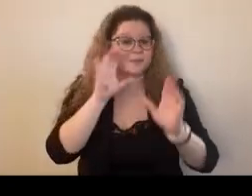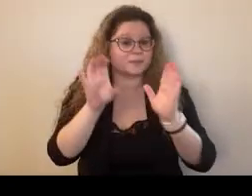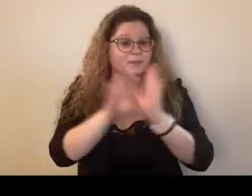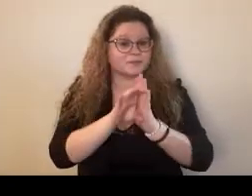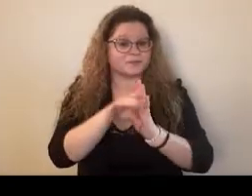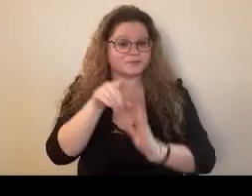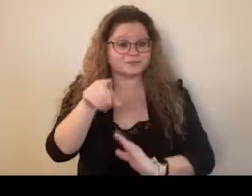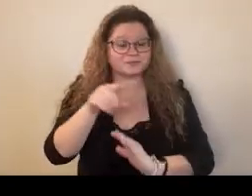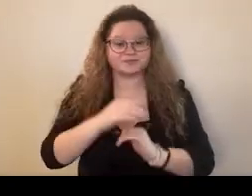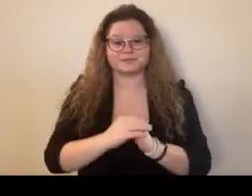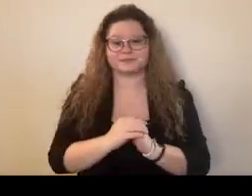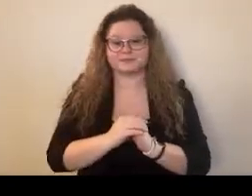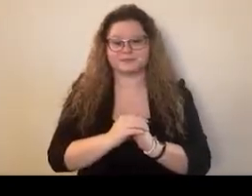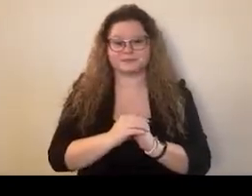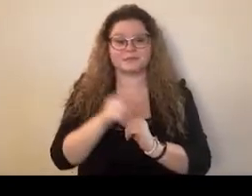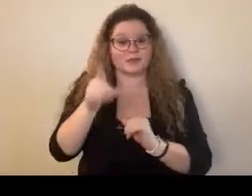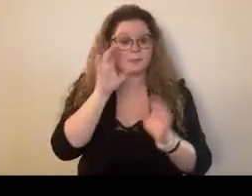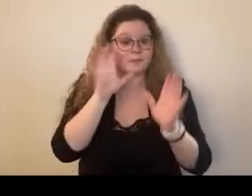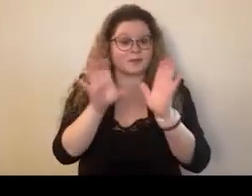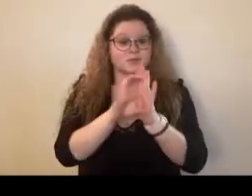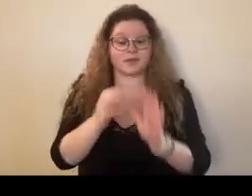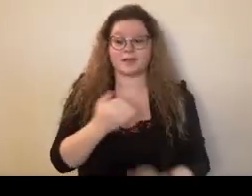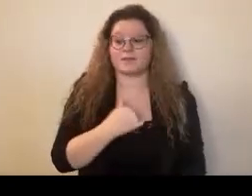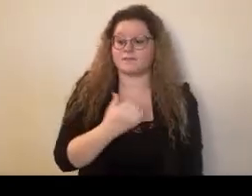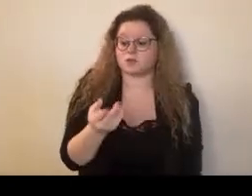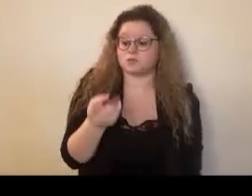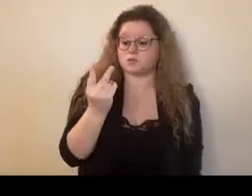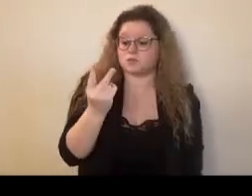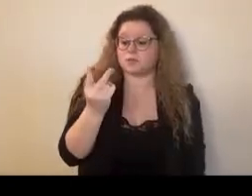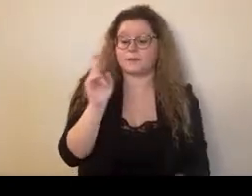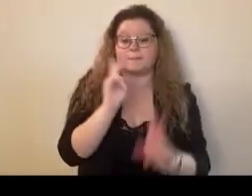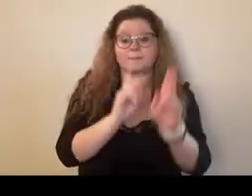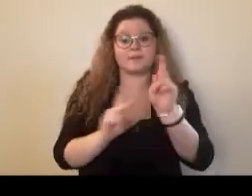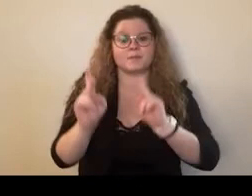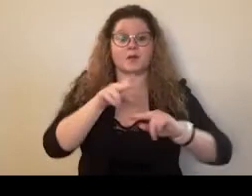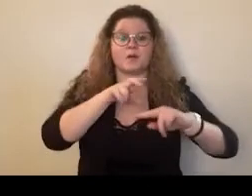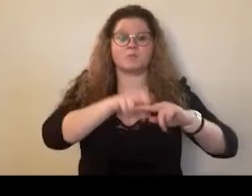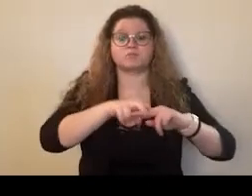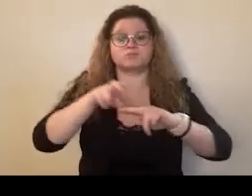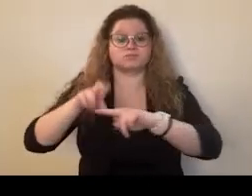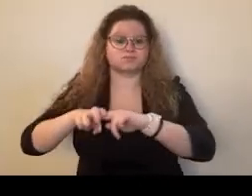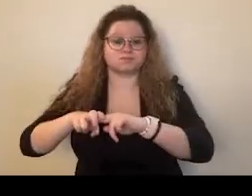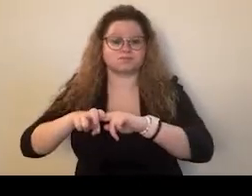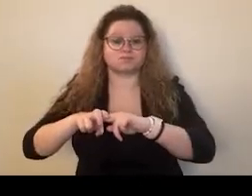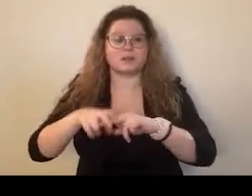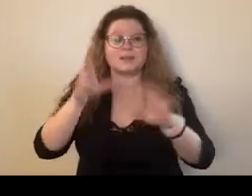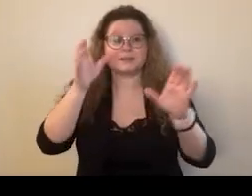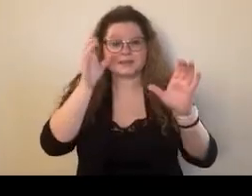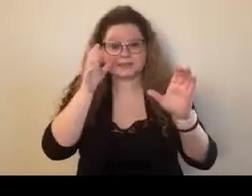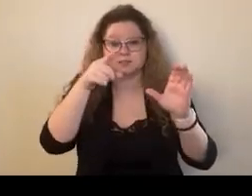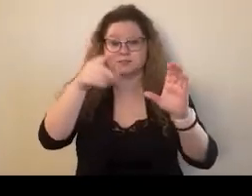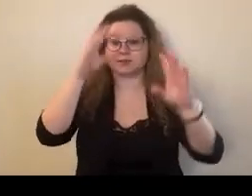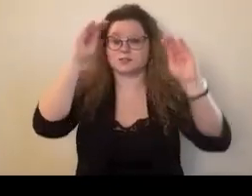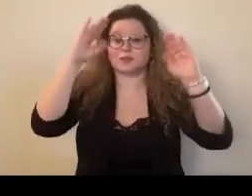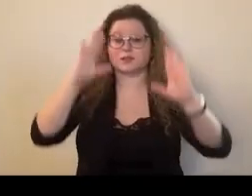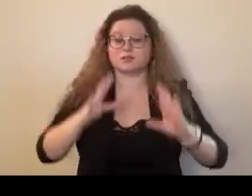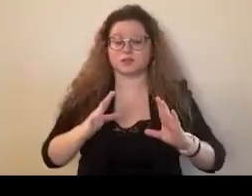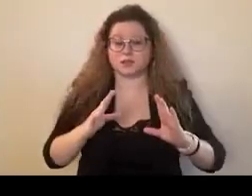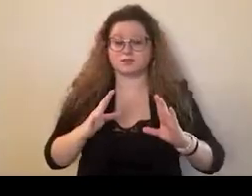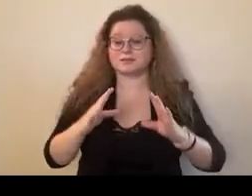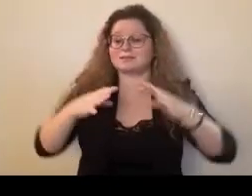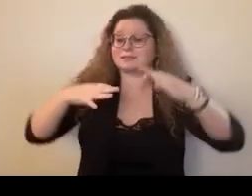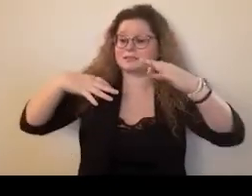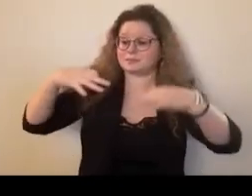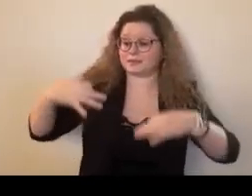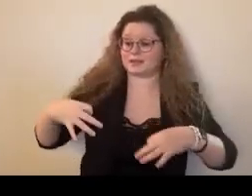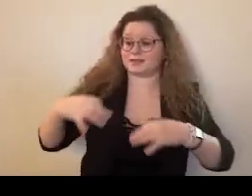colour photograph shows two people seated, following an instructor as she offers details of how